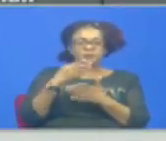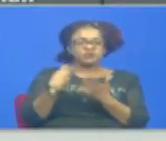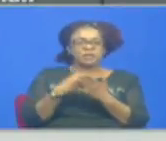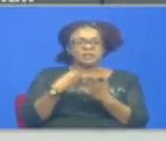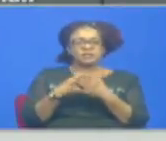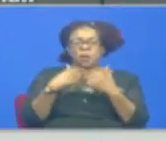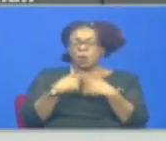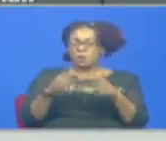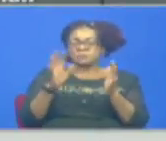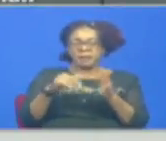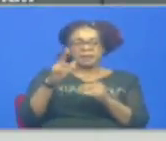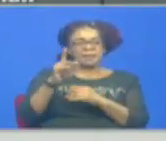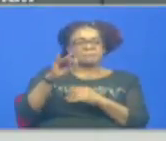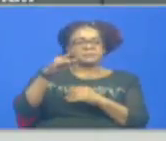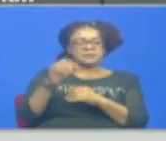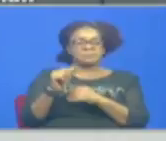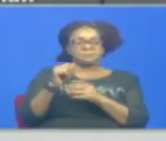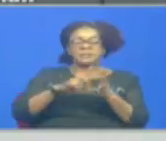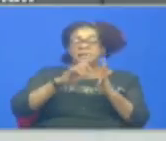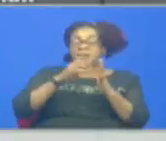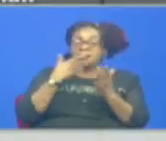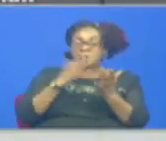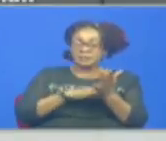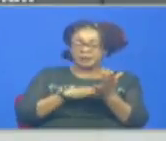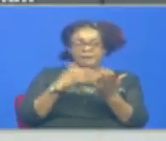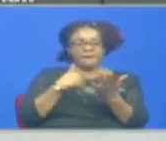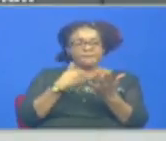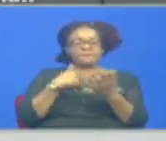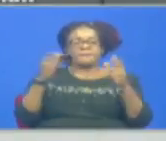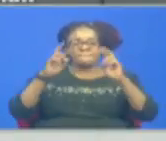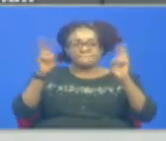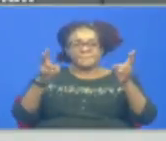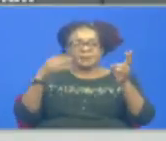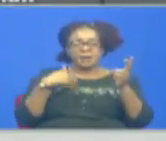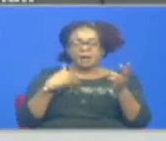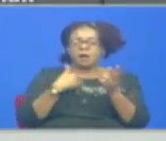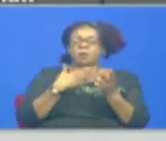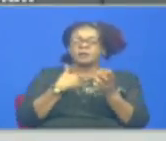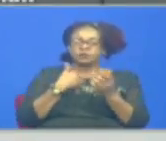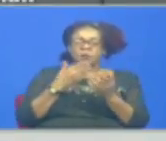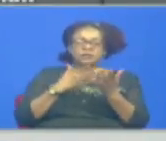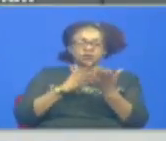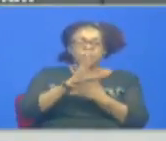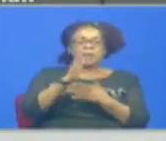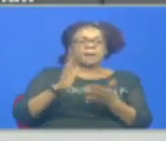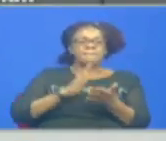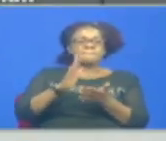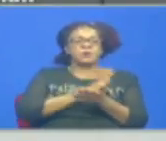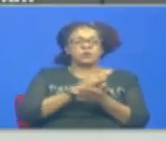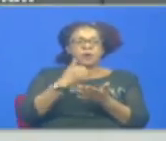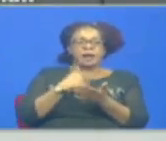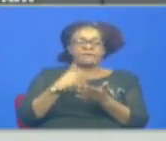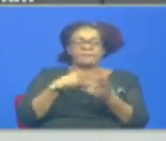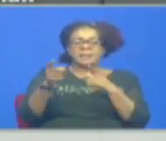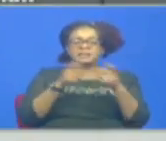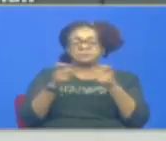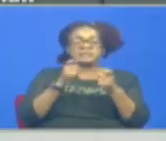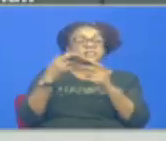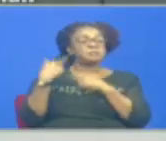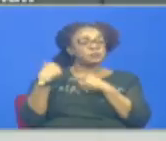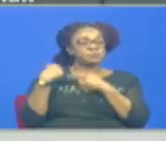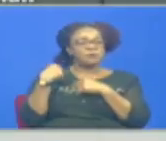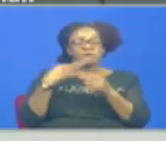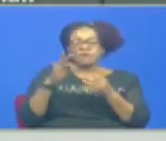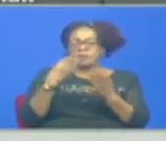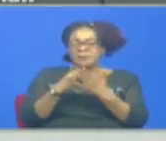by Kemsa. The letter reads in part, and I quote, "I wish to assure you that the board will hold management responsible for the loss,